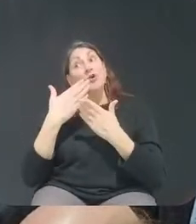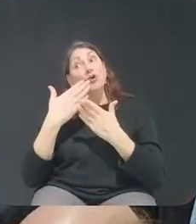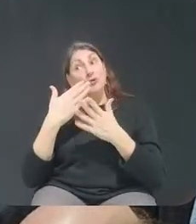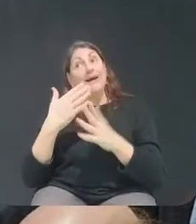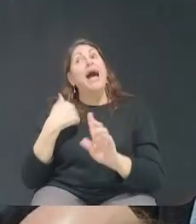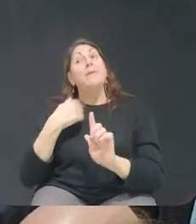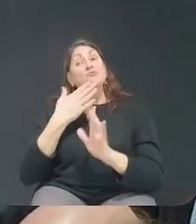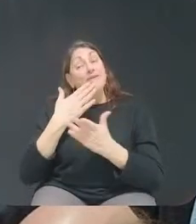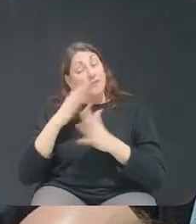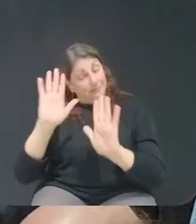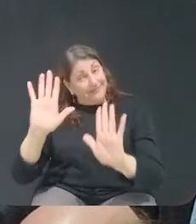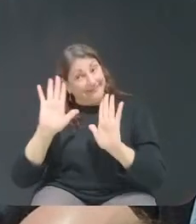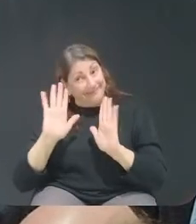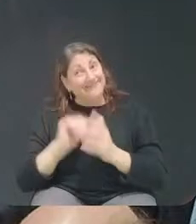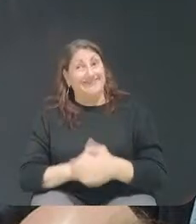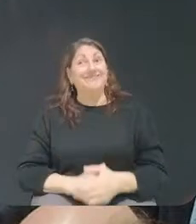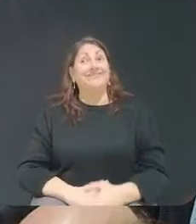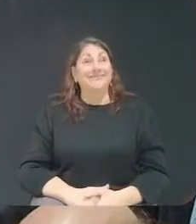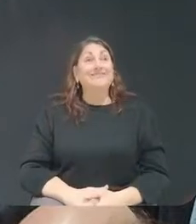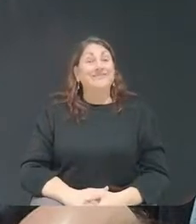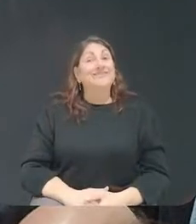grateful.